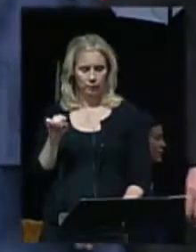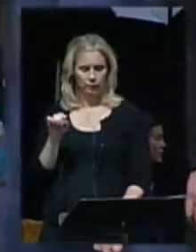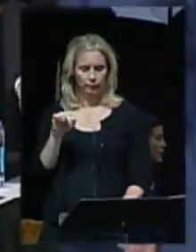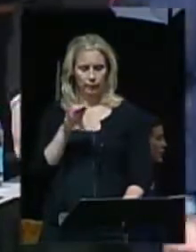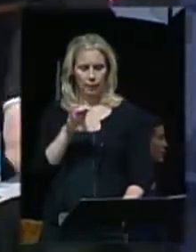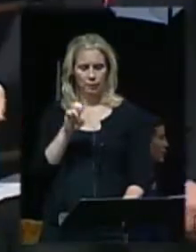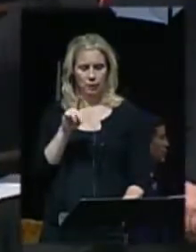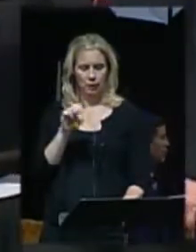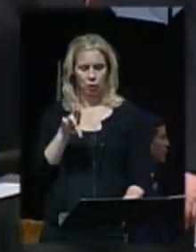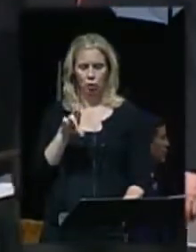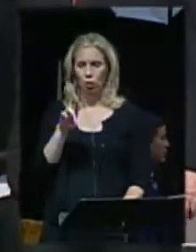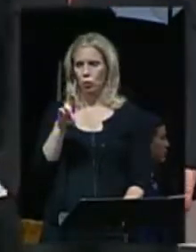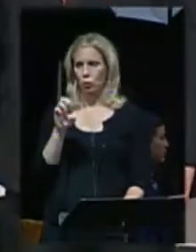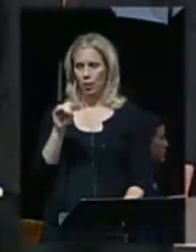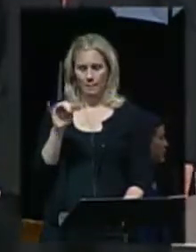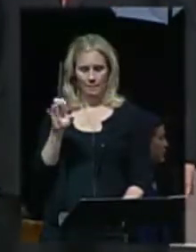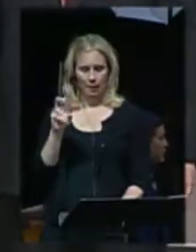Cedar Remen.